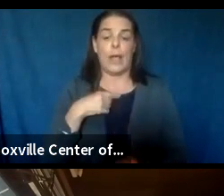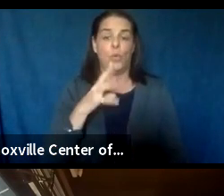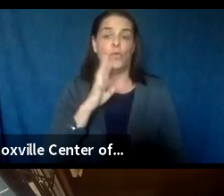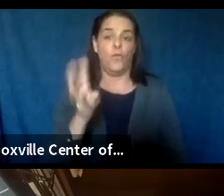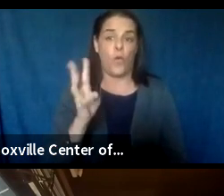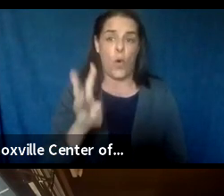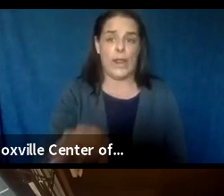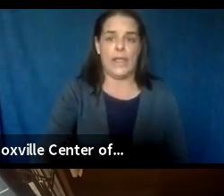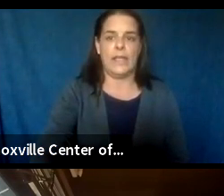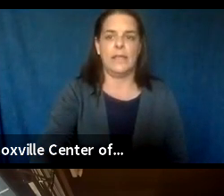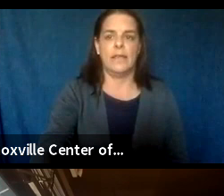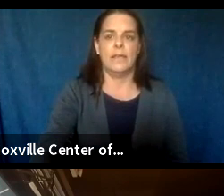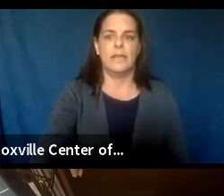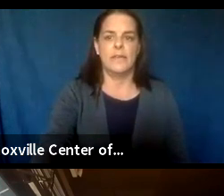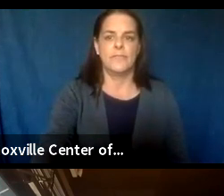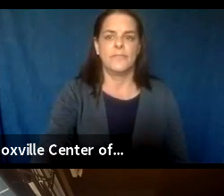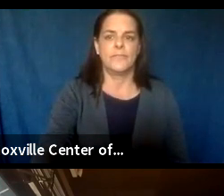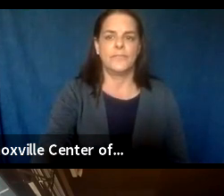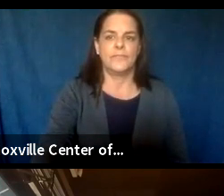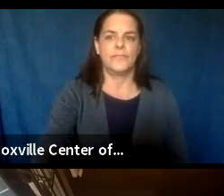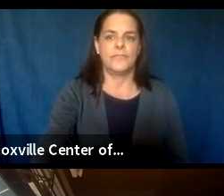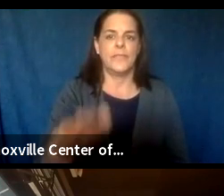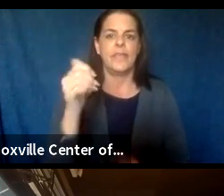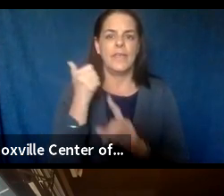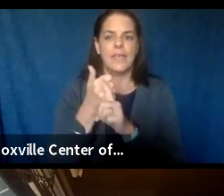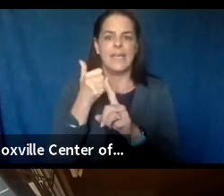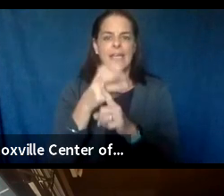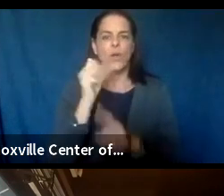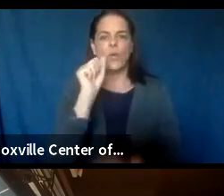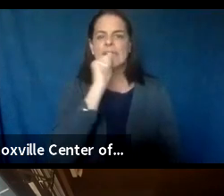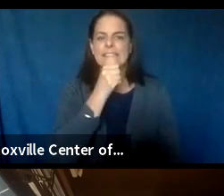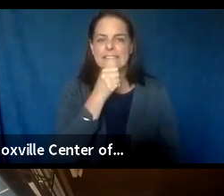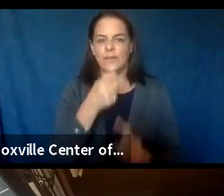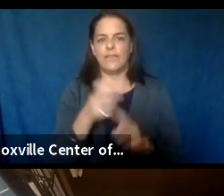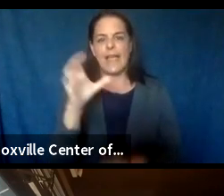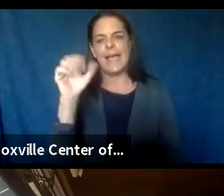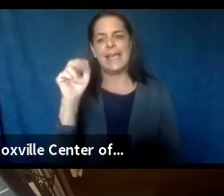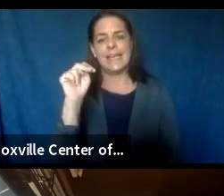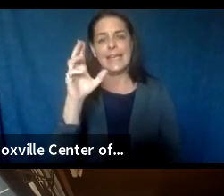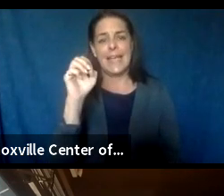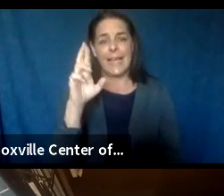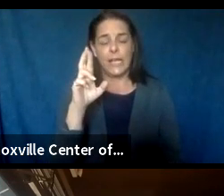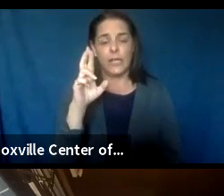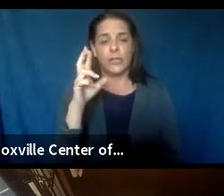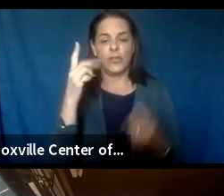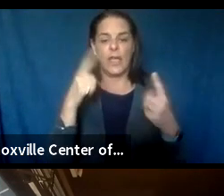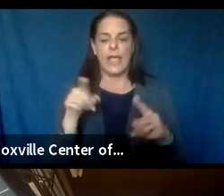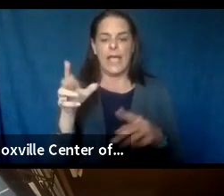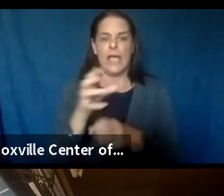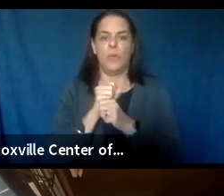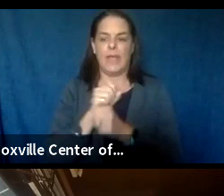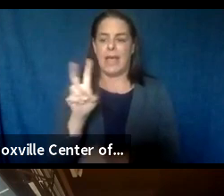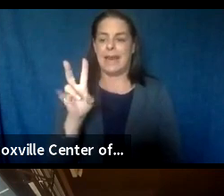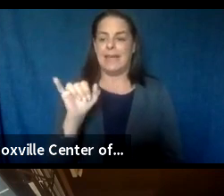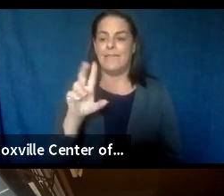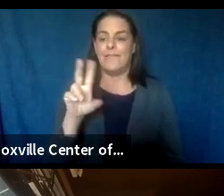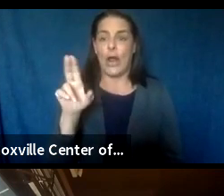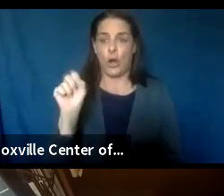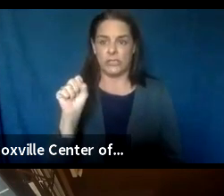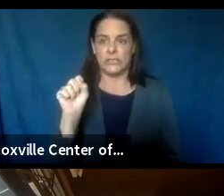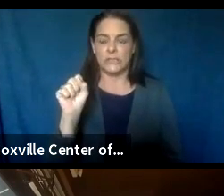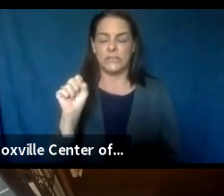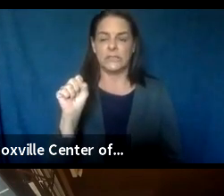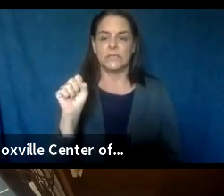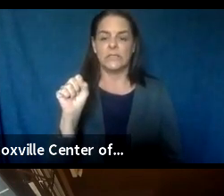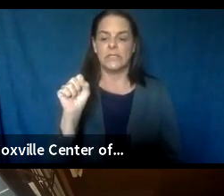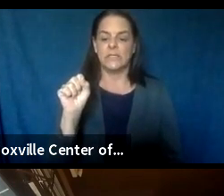old, and he had been suffering from cancer, and he contracted a pneumococcal virus,